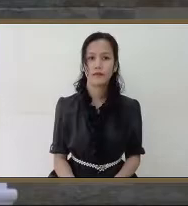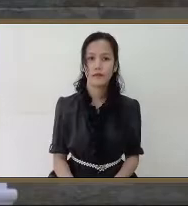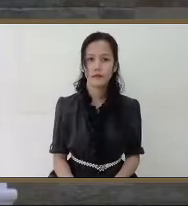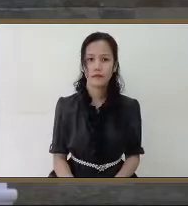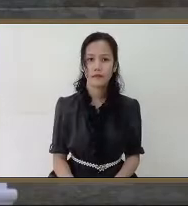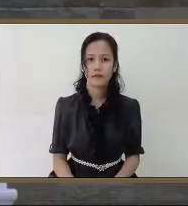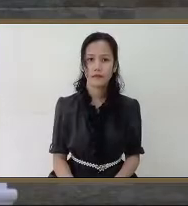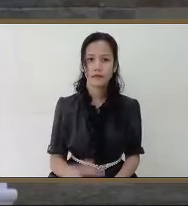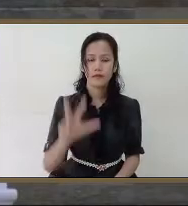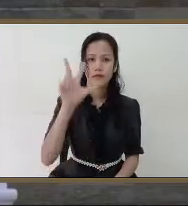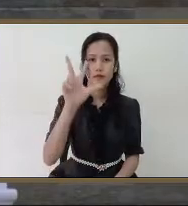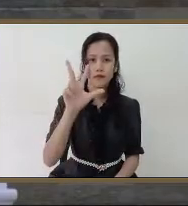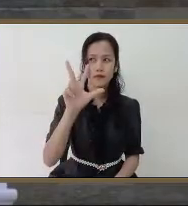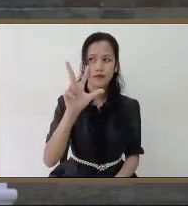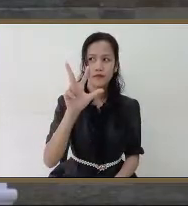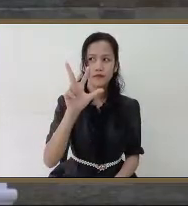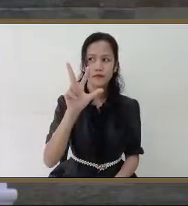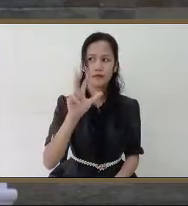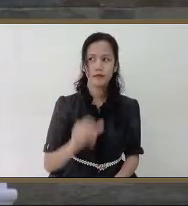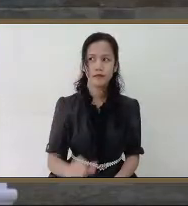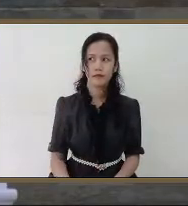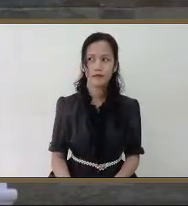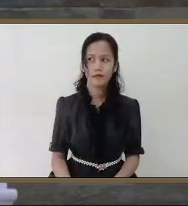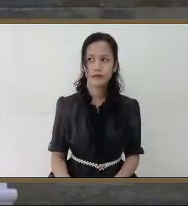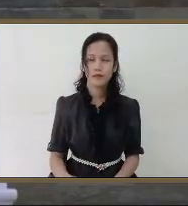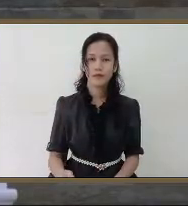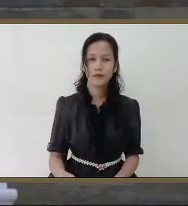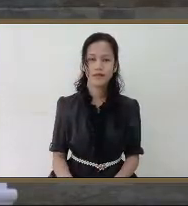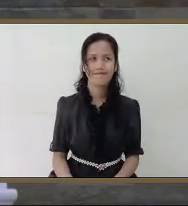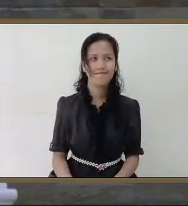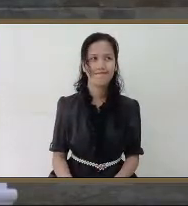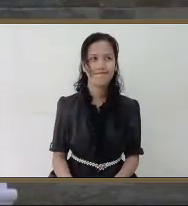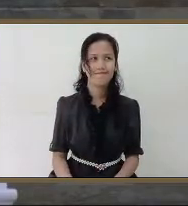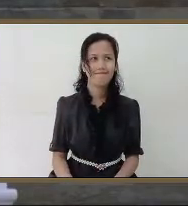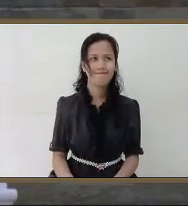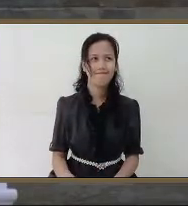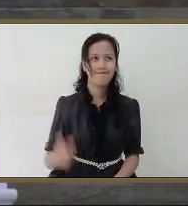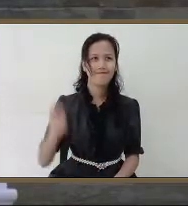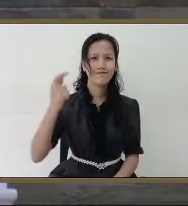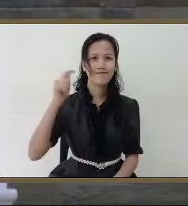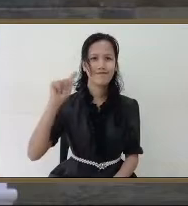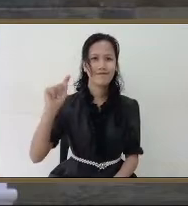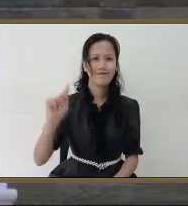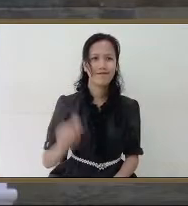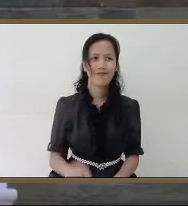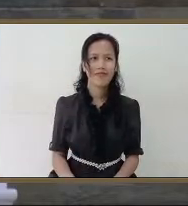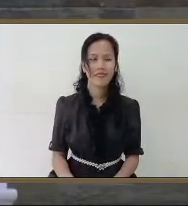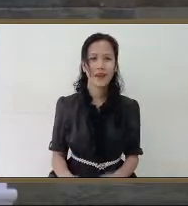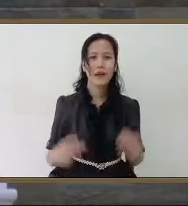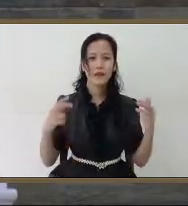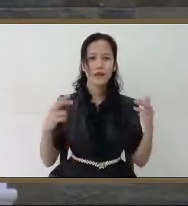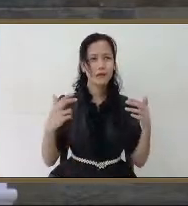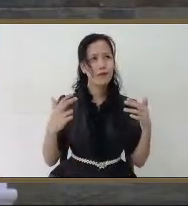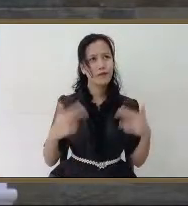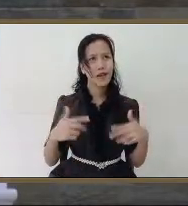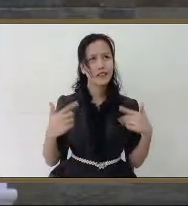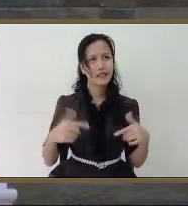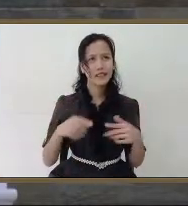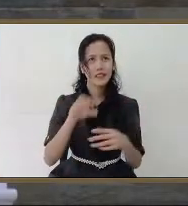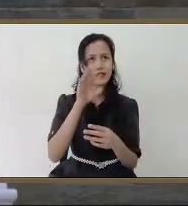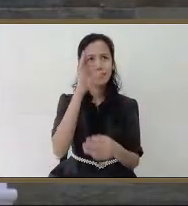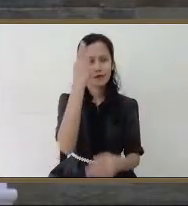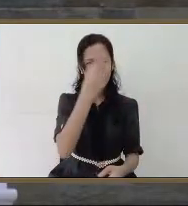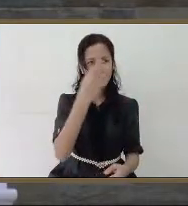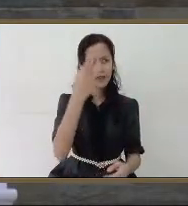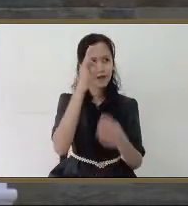the third part is the facing of the enemies. And then,